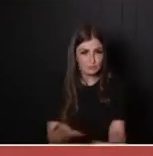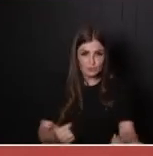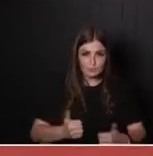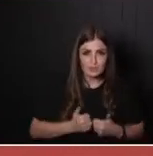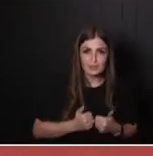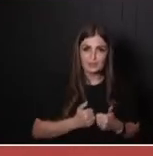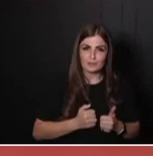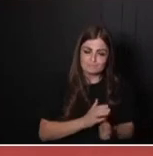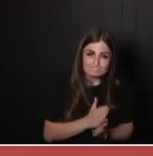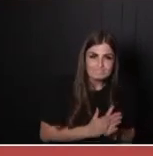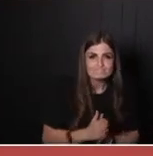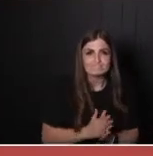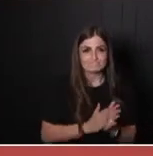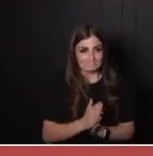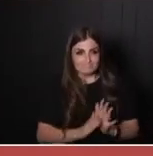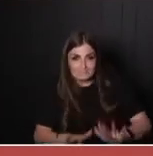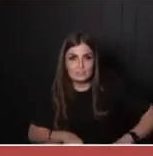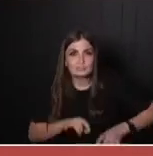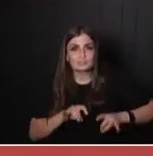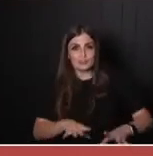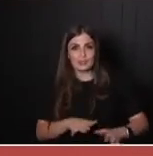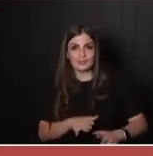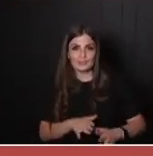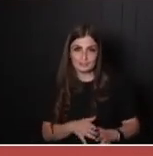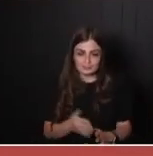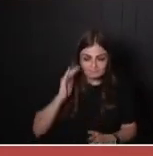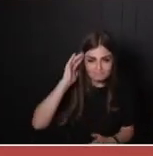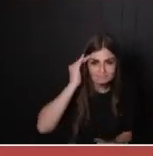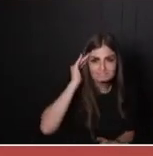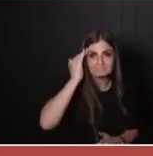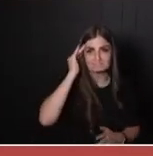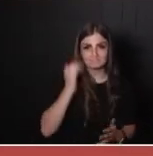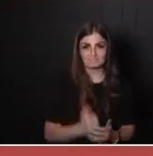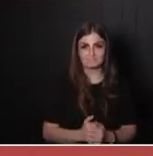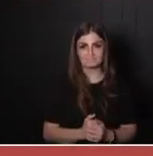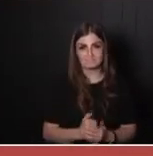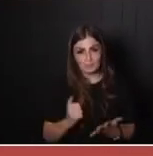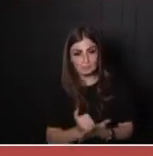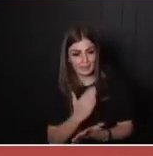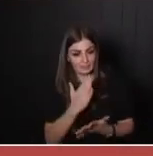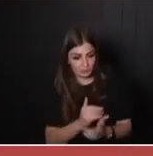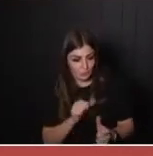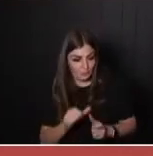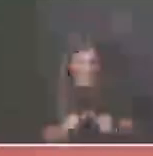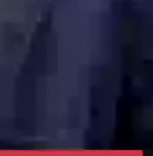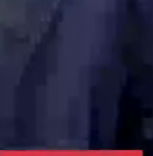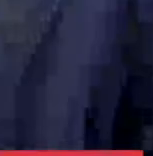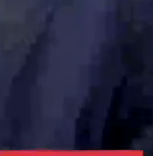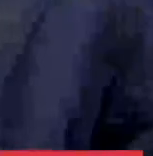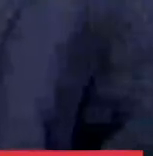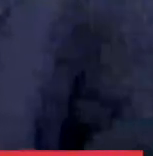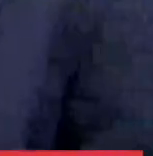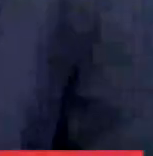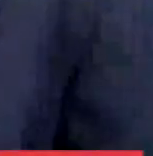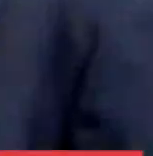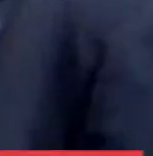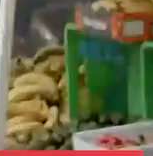that powerful Australian aspiration to hand on a better deal to the next